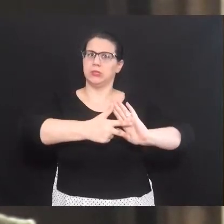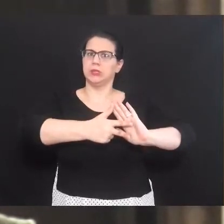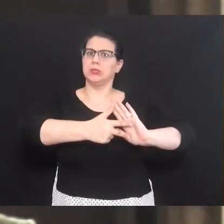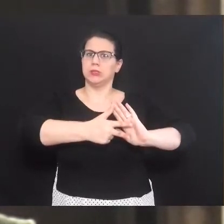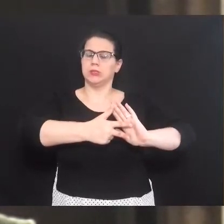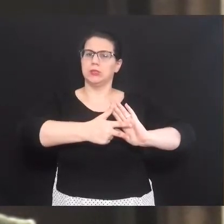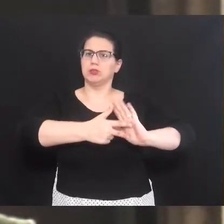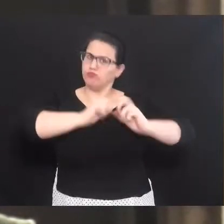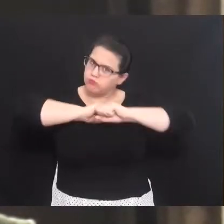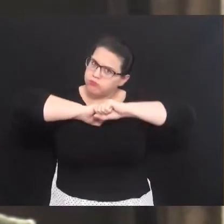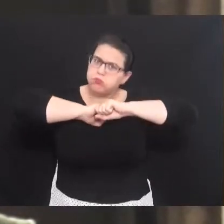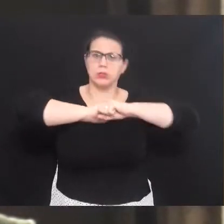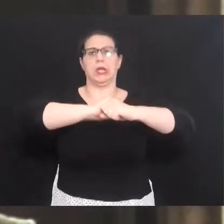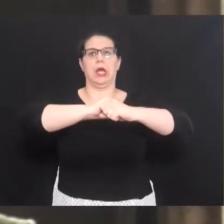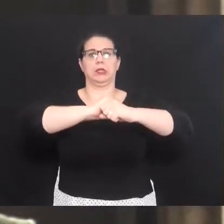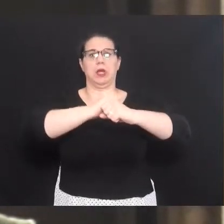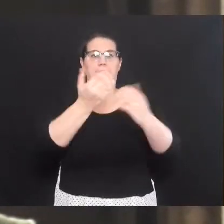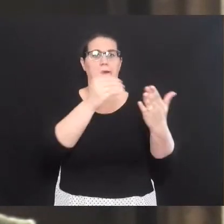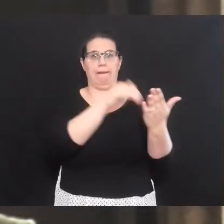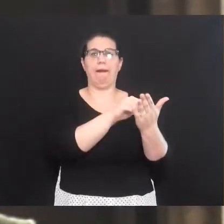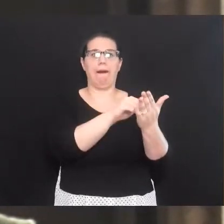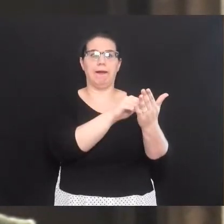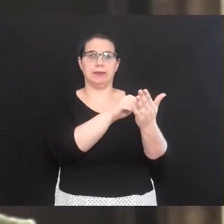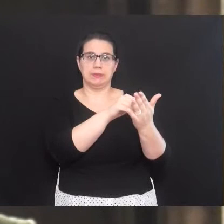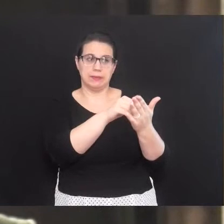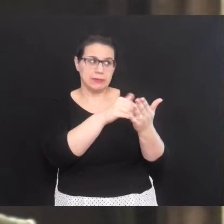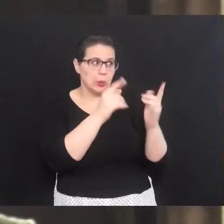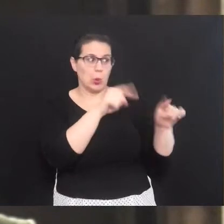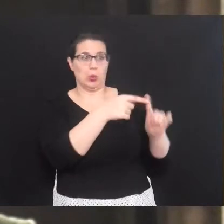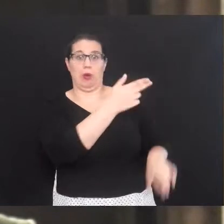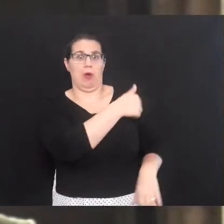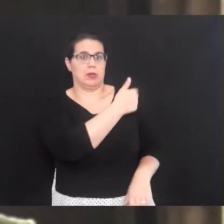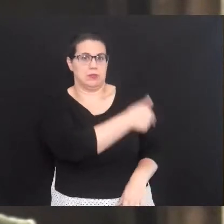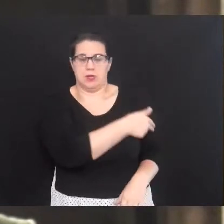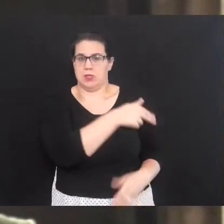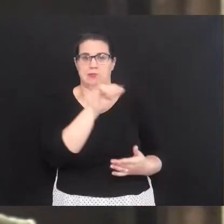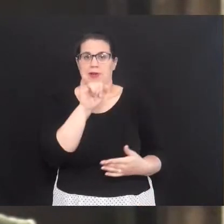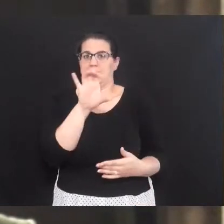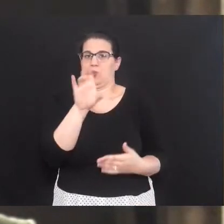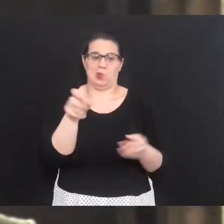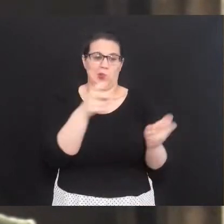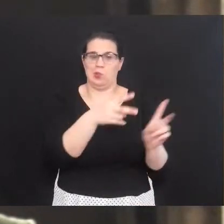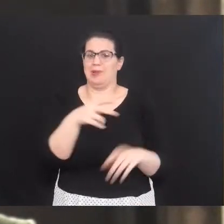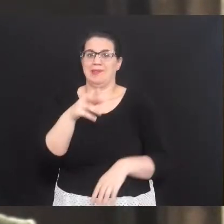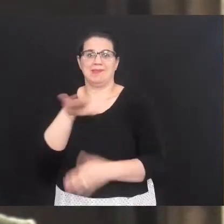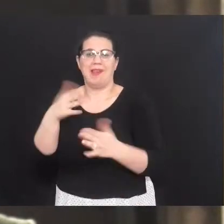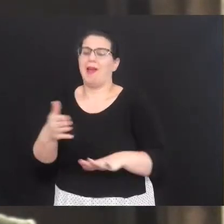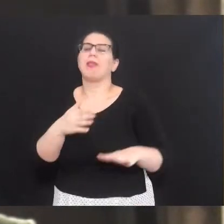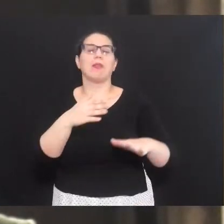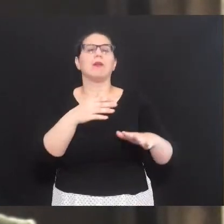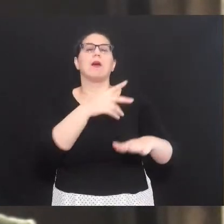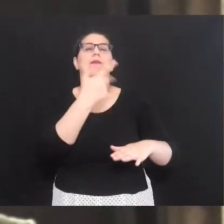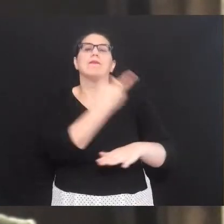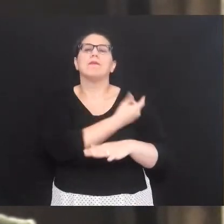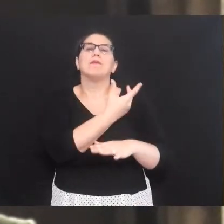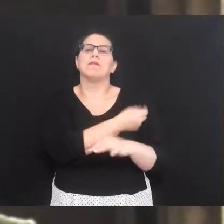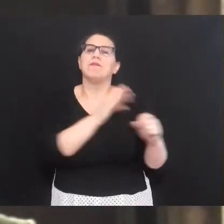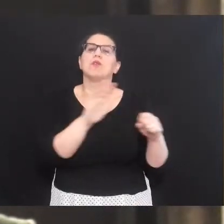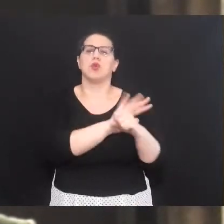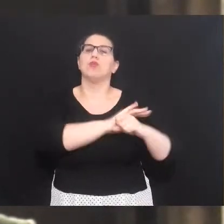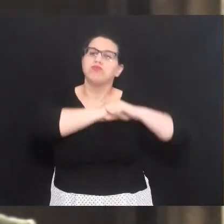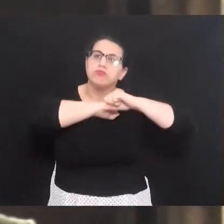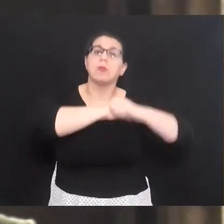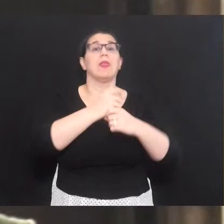severe disease, ICU admission, and death. So we are still very strongly advocating